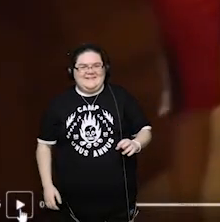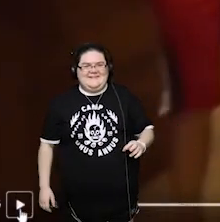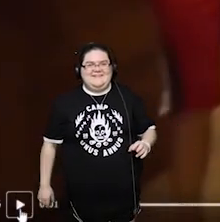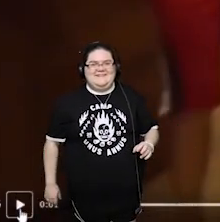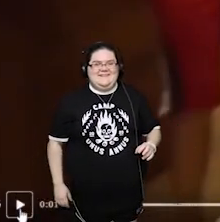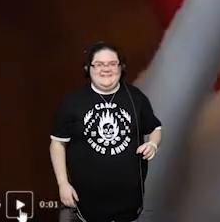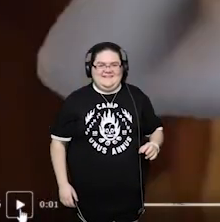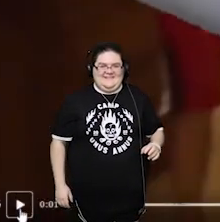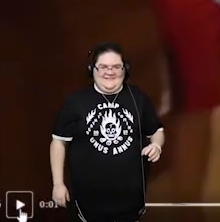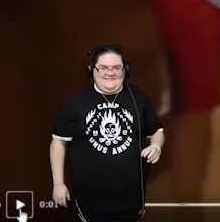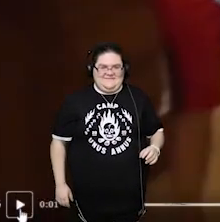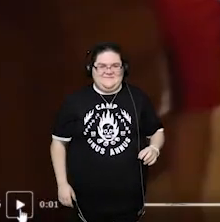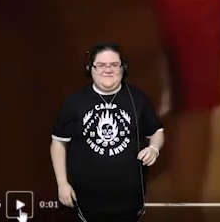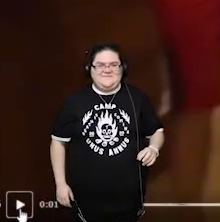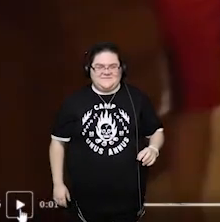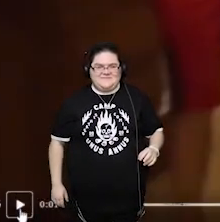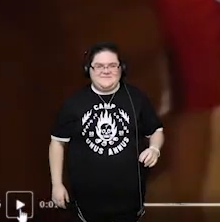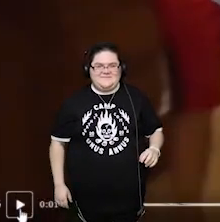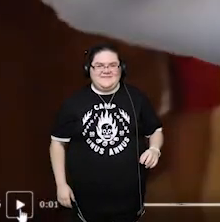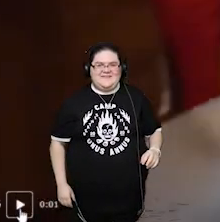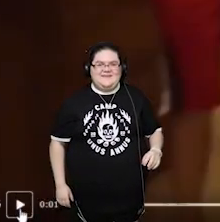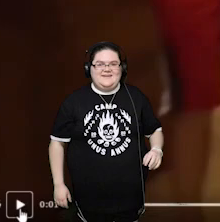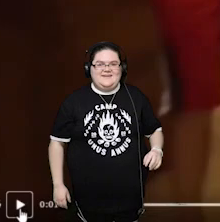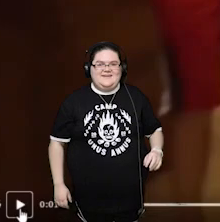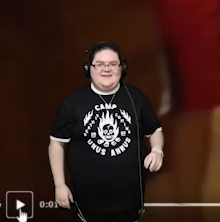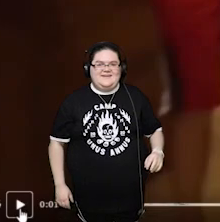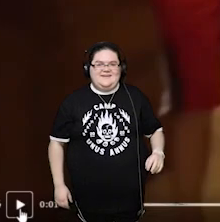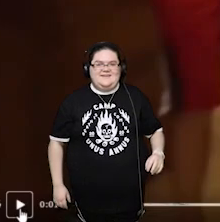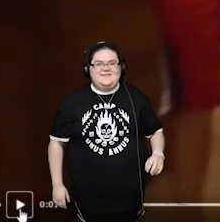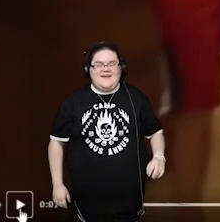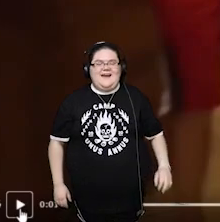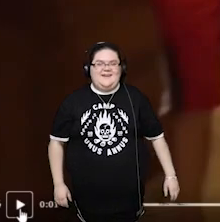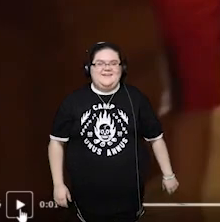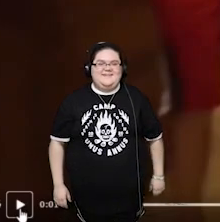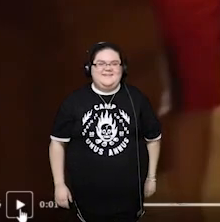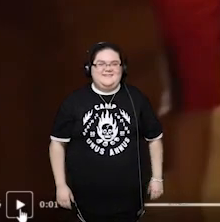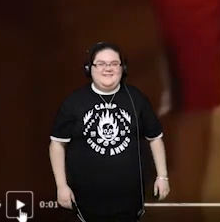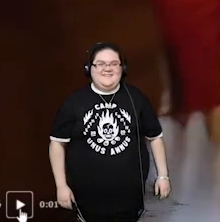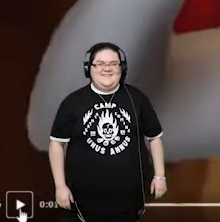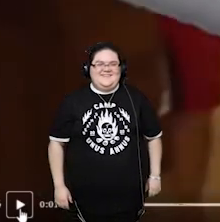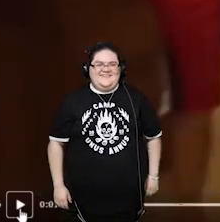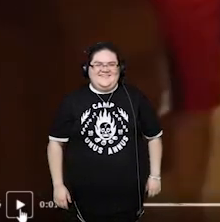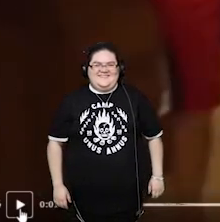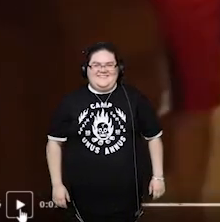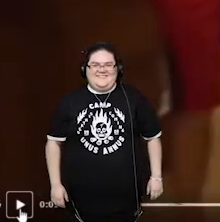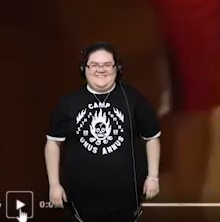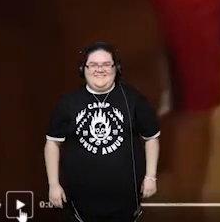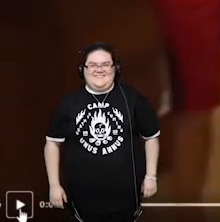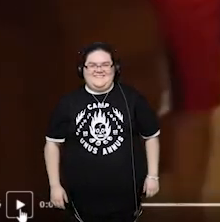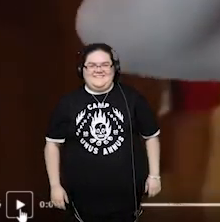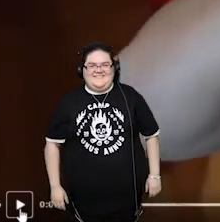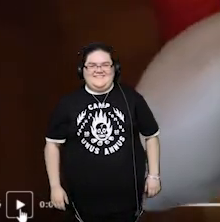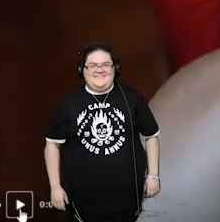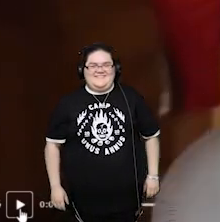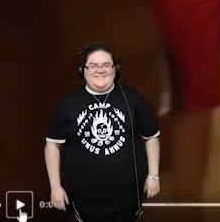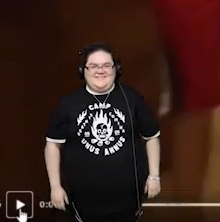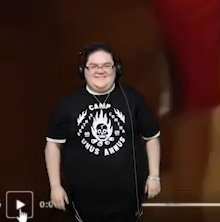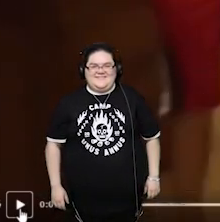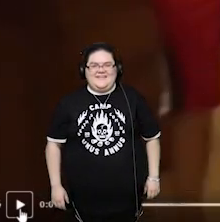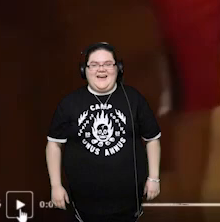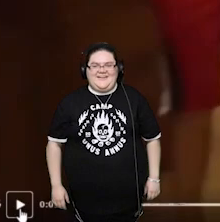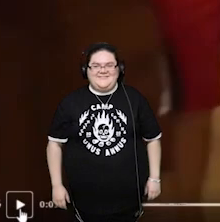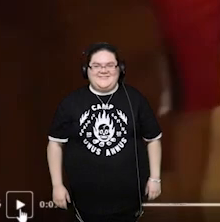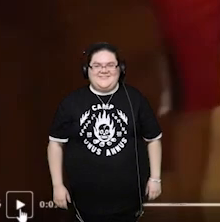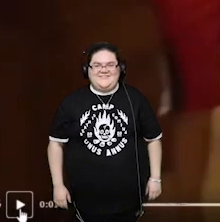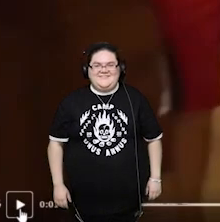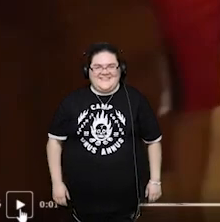I love this video. I had really, this is when I used to have really long hair. And now I had really bad headset hair. Yeah. And they were trying to get it on camera because my head literally went, like, do I have headset